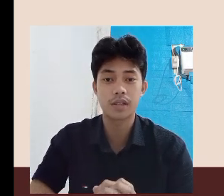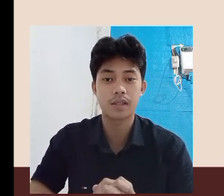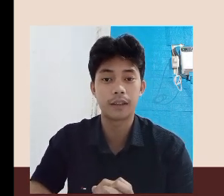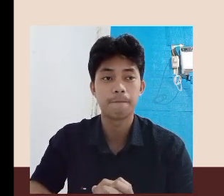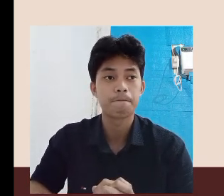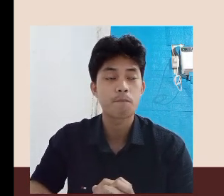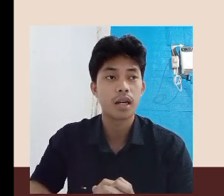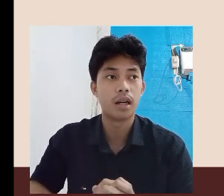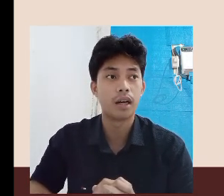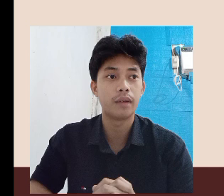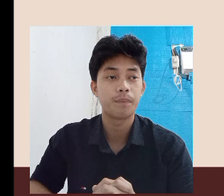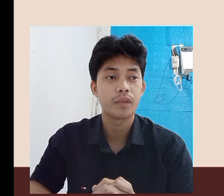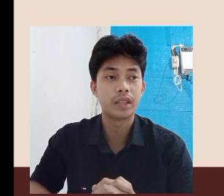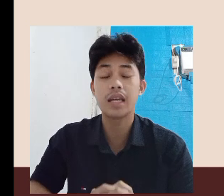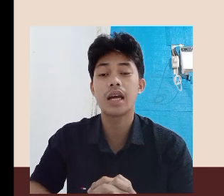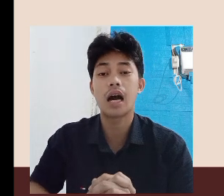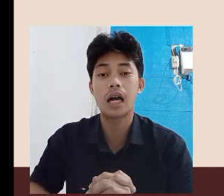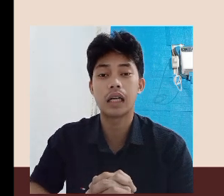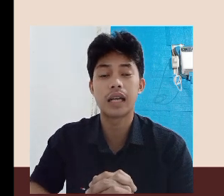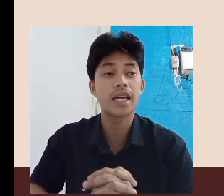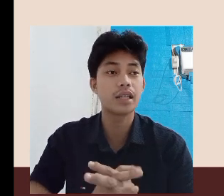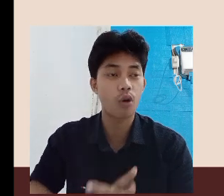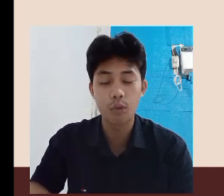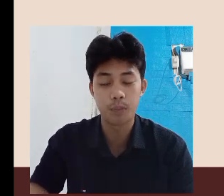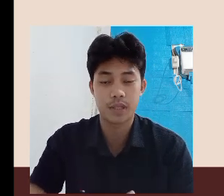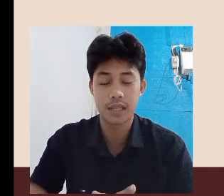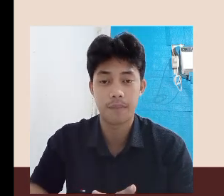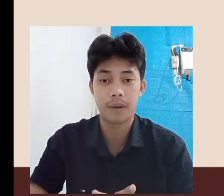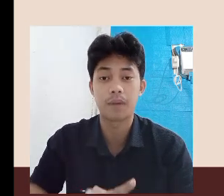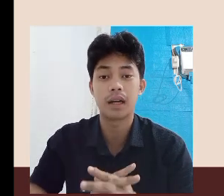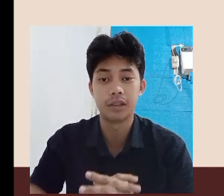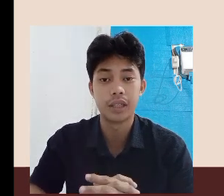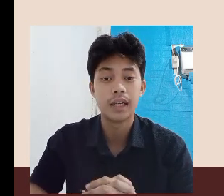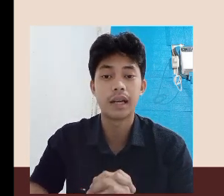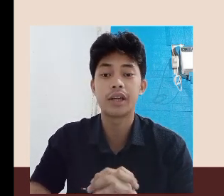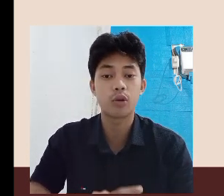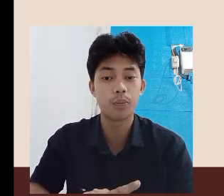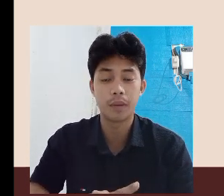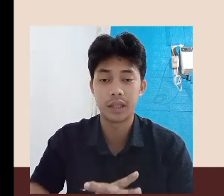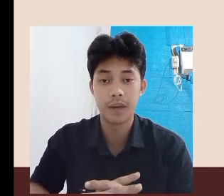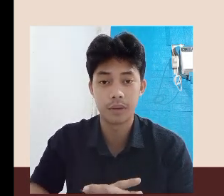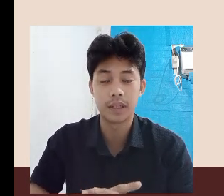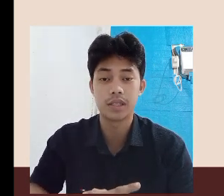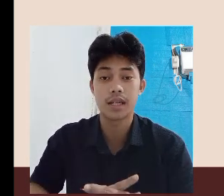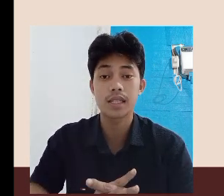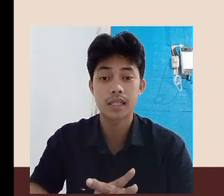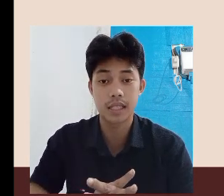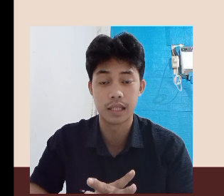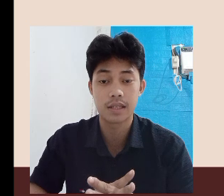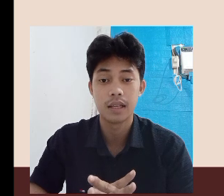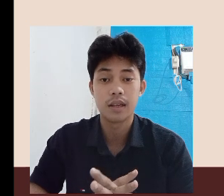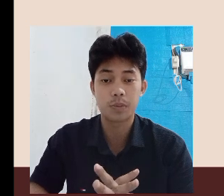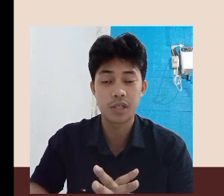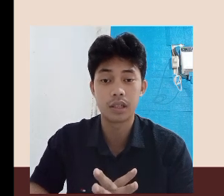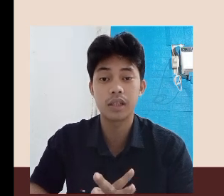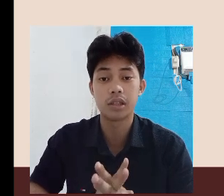his friends that they nai-hope siya para maka-learn, nai-hope na ma-develop ang iyang